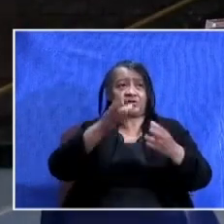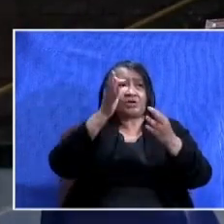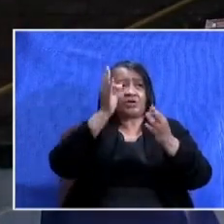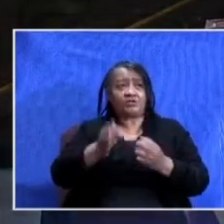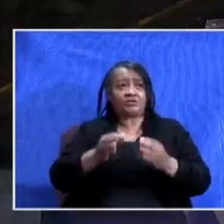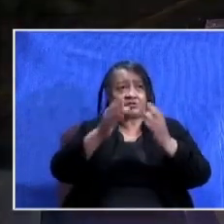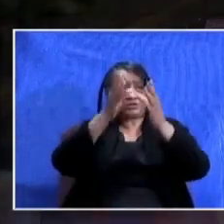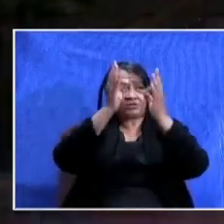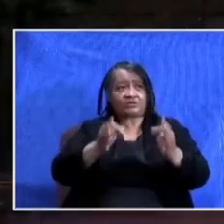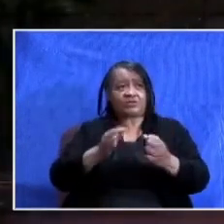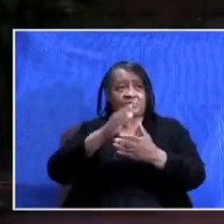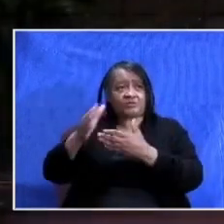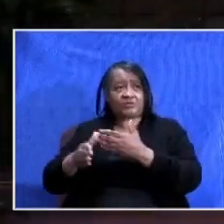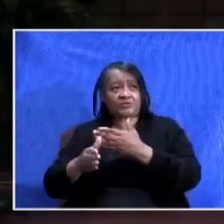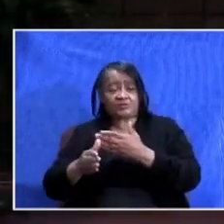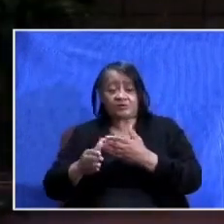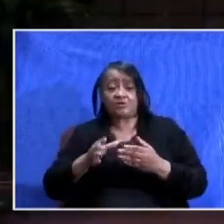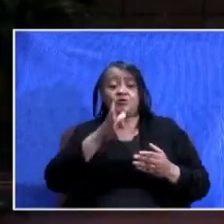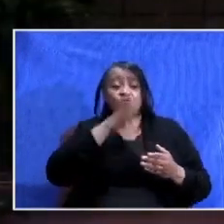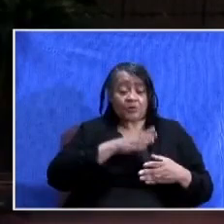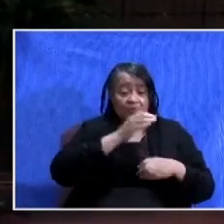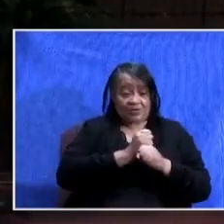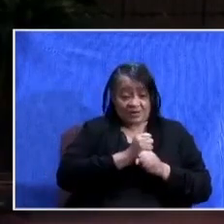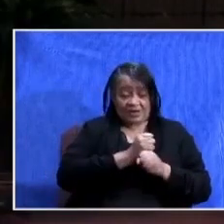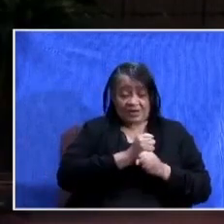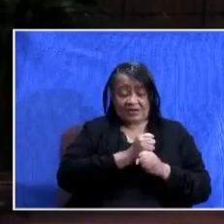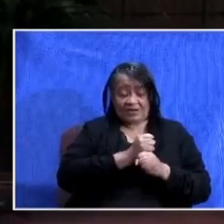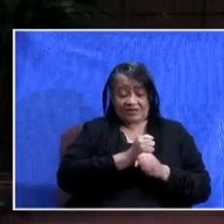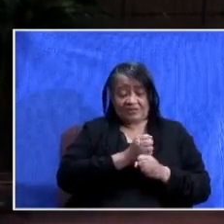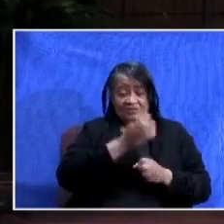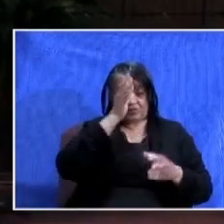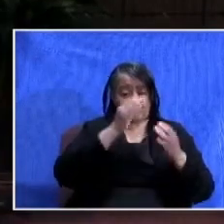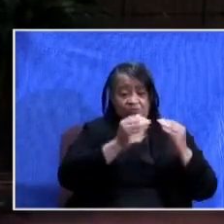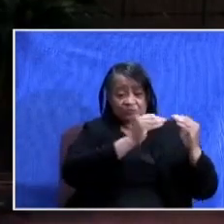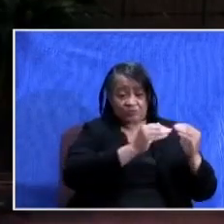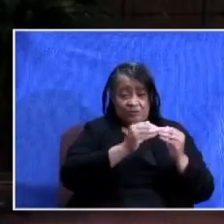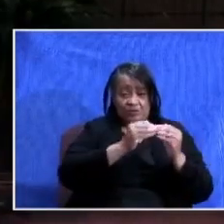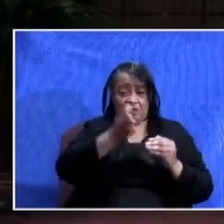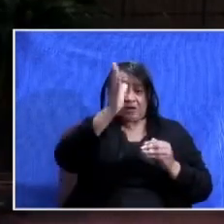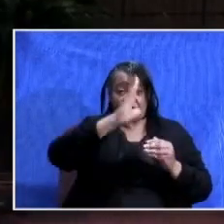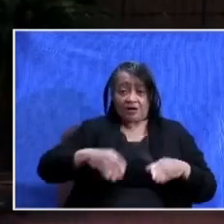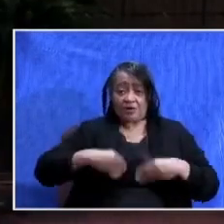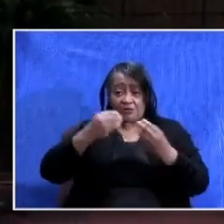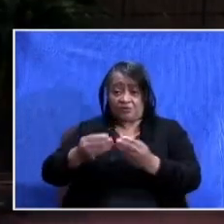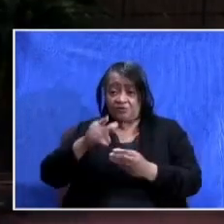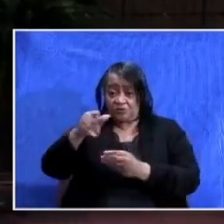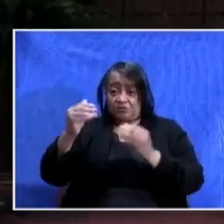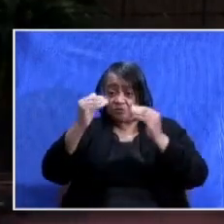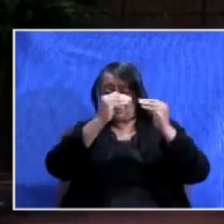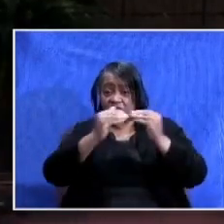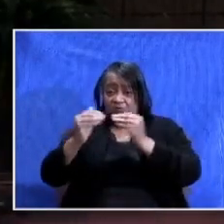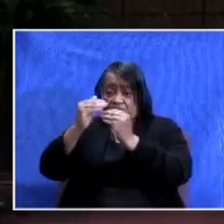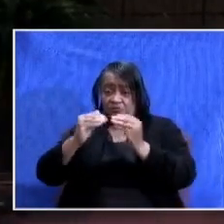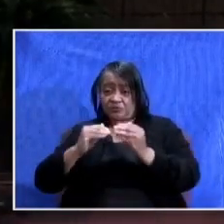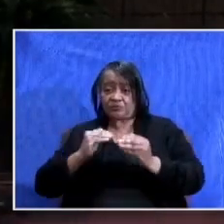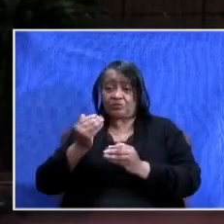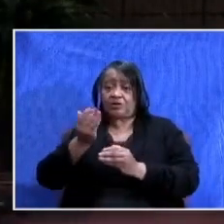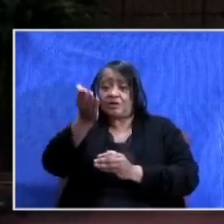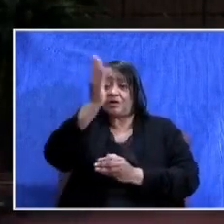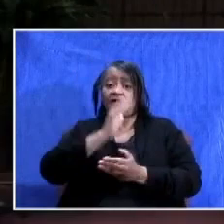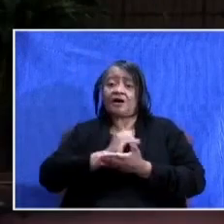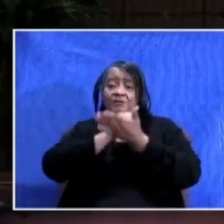in the end. She got her justice. So don't you think God will surely give you justice? I'll assist